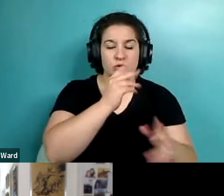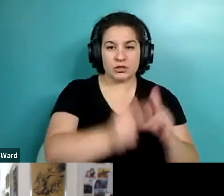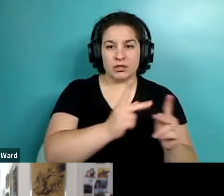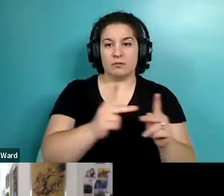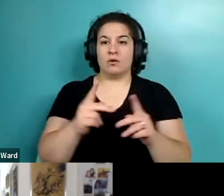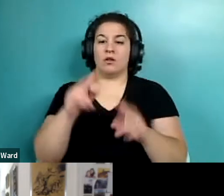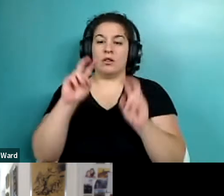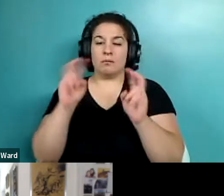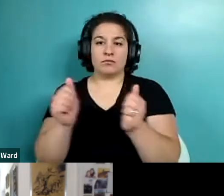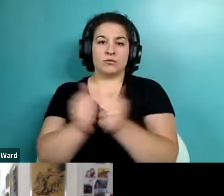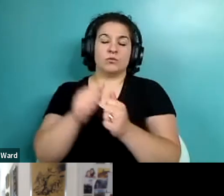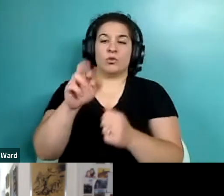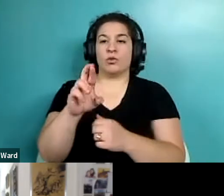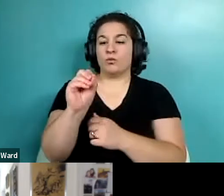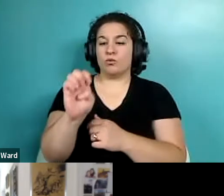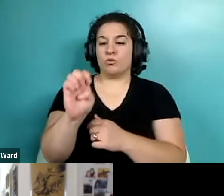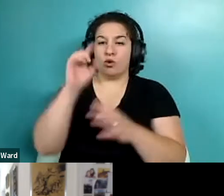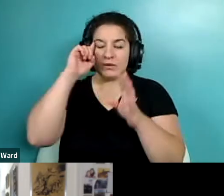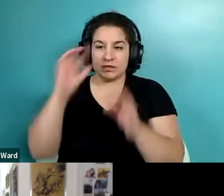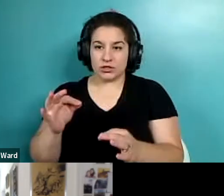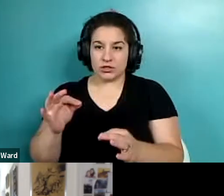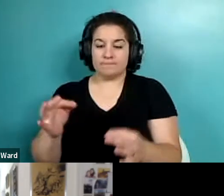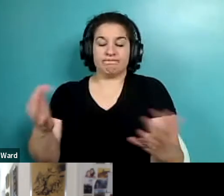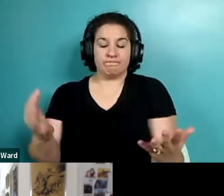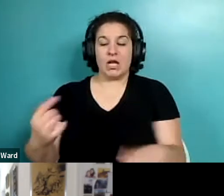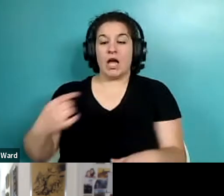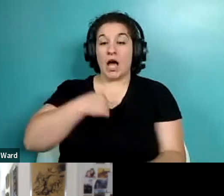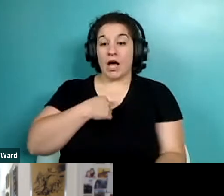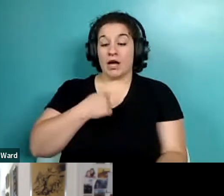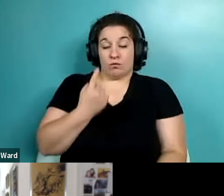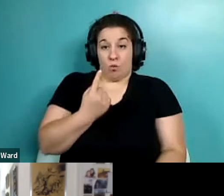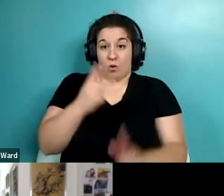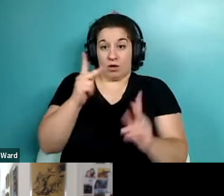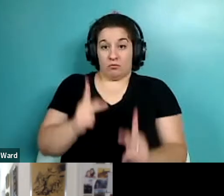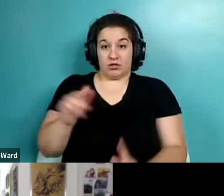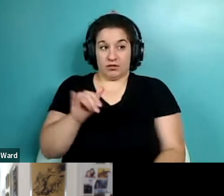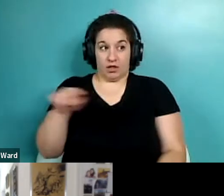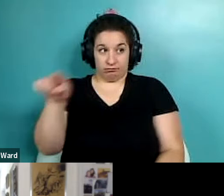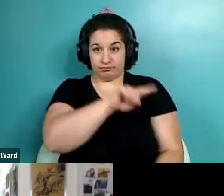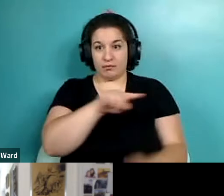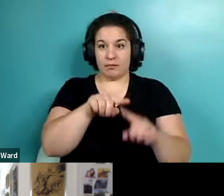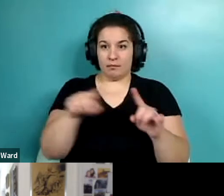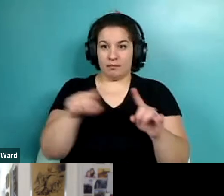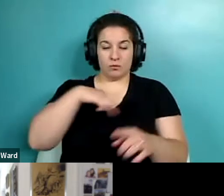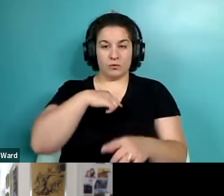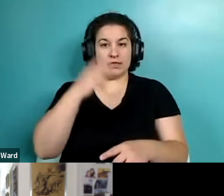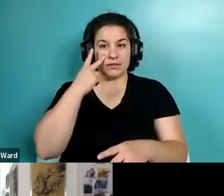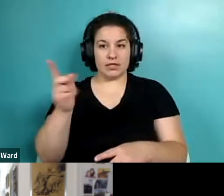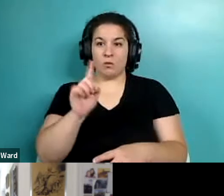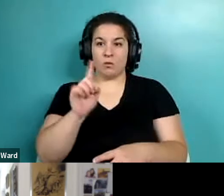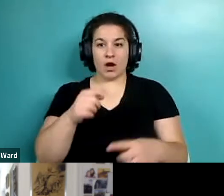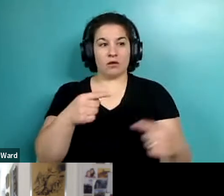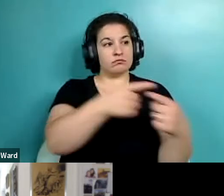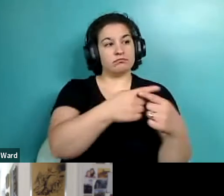one person like most of you, but we do see our intersectionality. So I